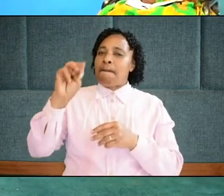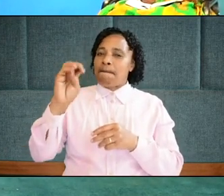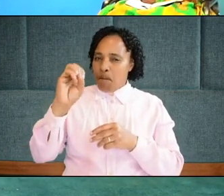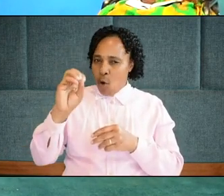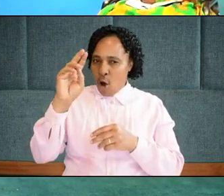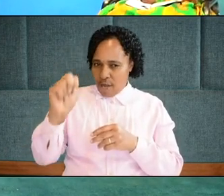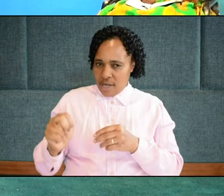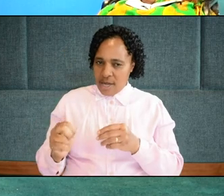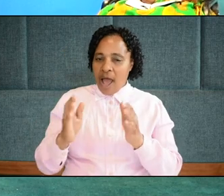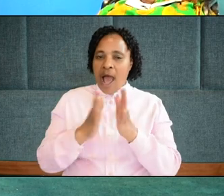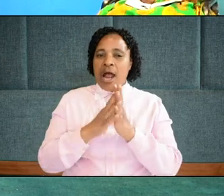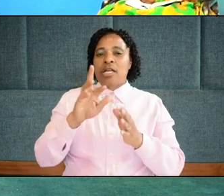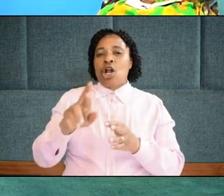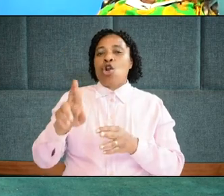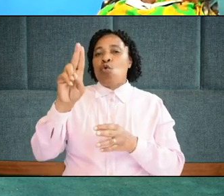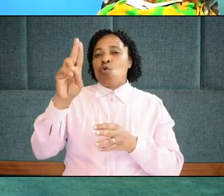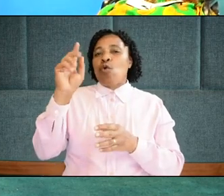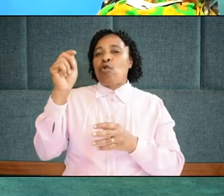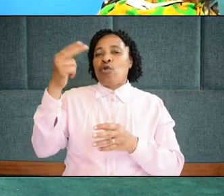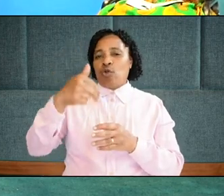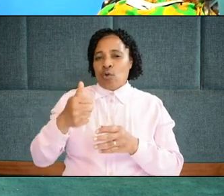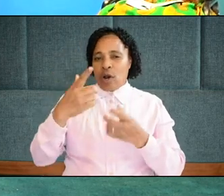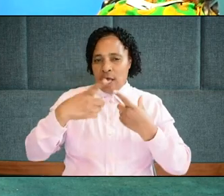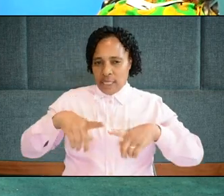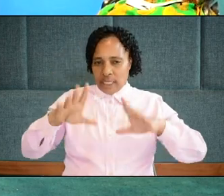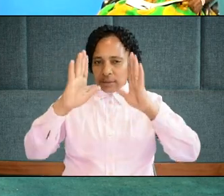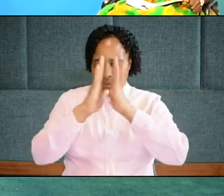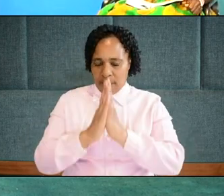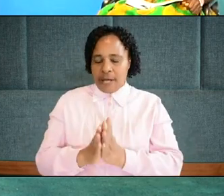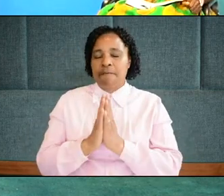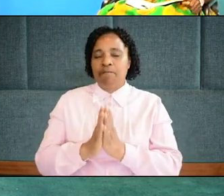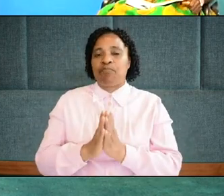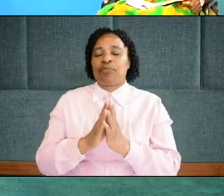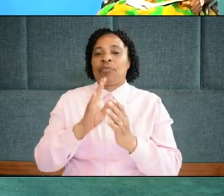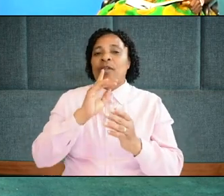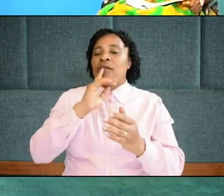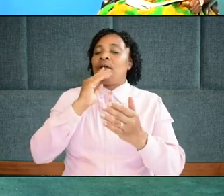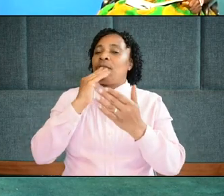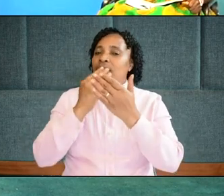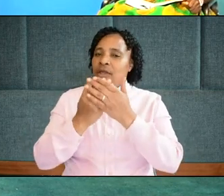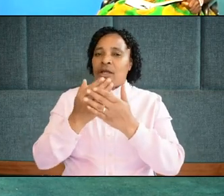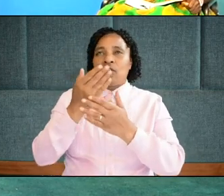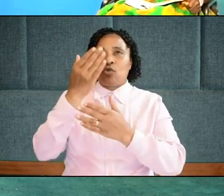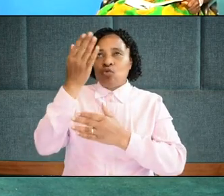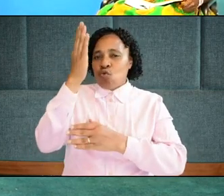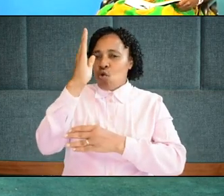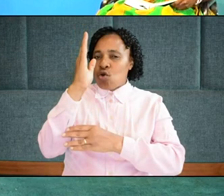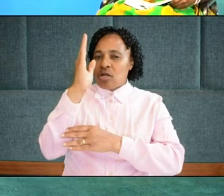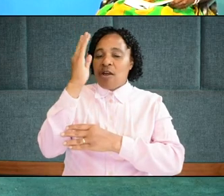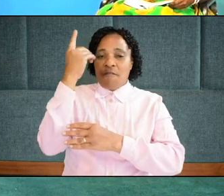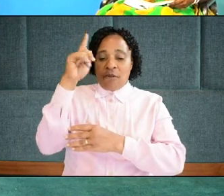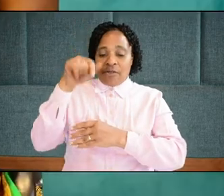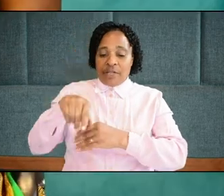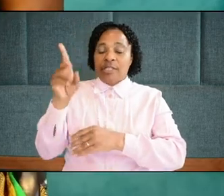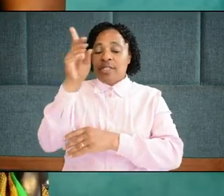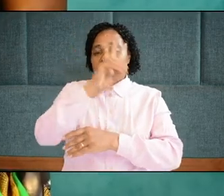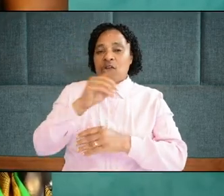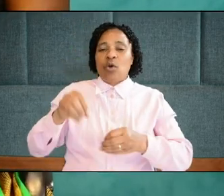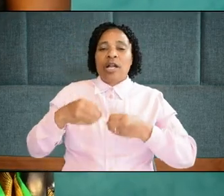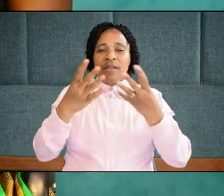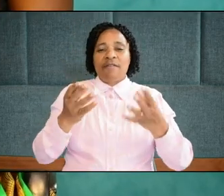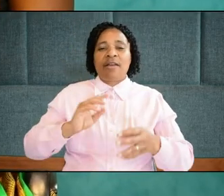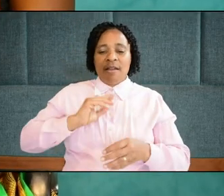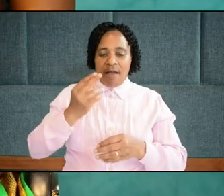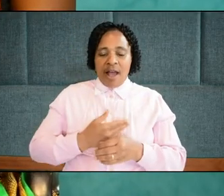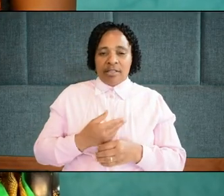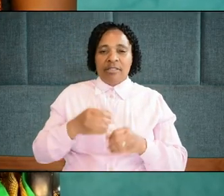Awuor, and let's bow down for a word of prayer. So thank you, God, for the day you've given us, and thank you for enabling us